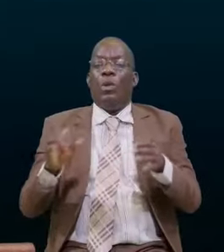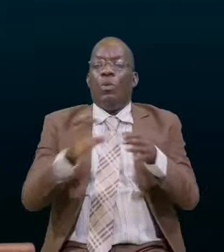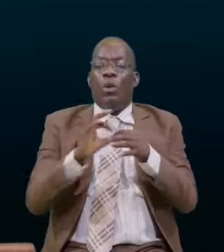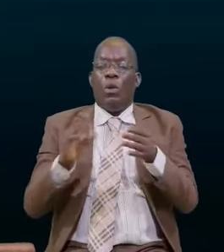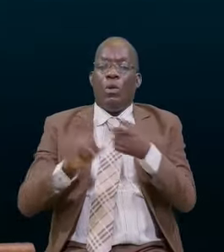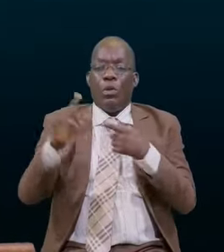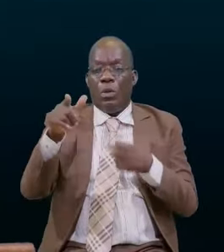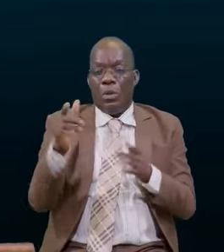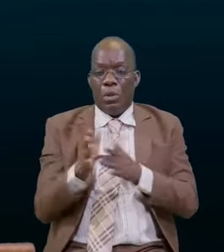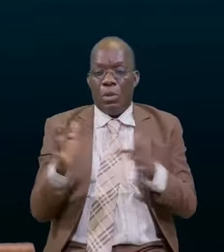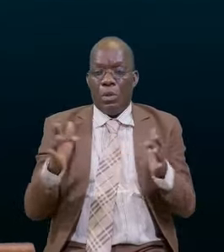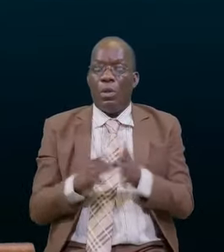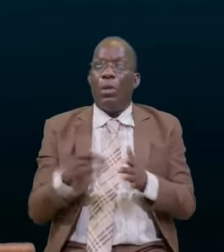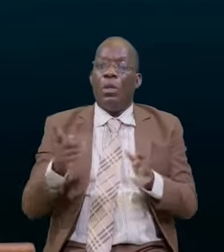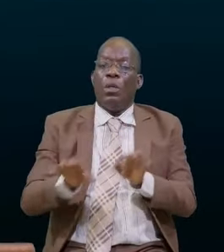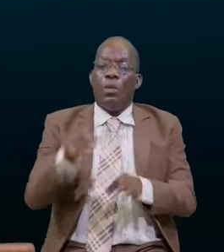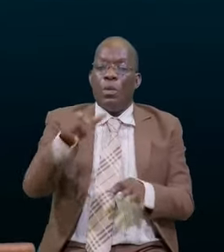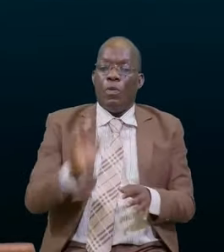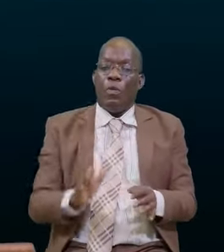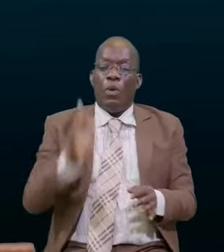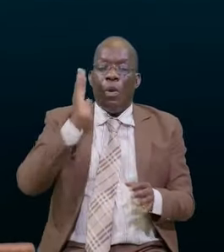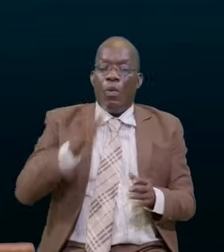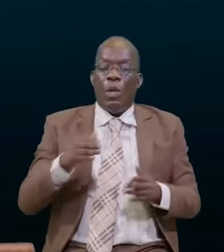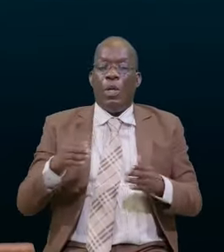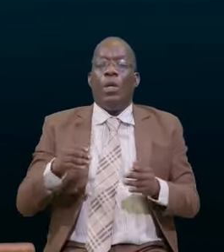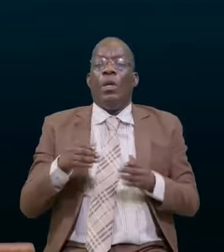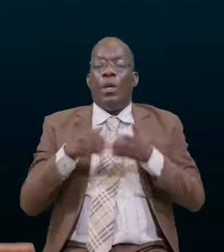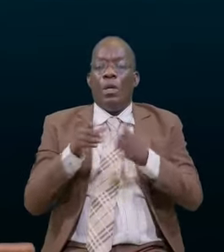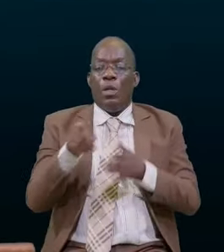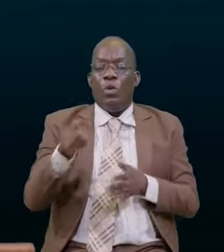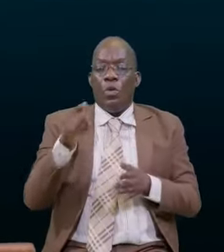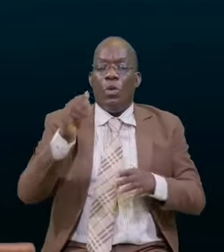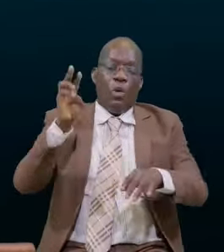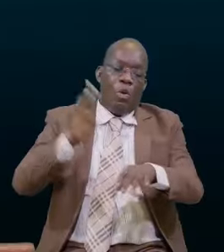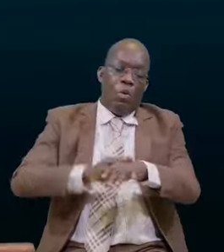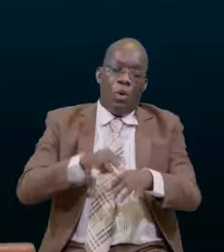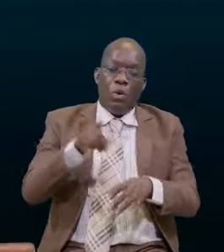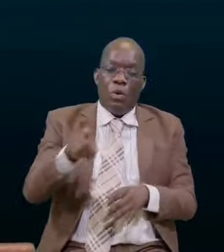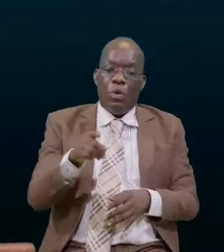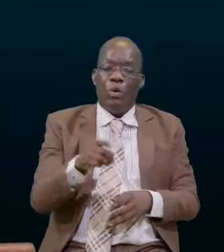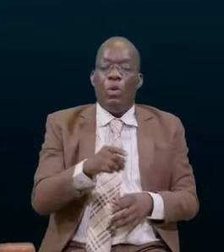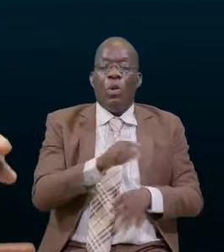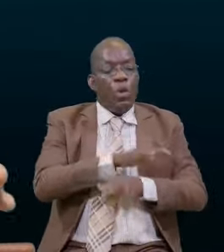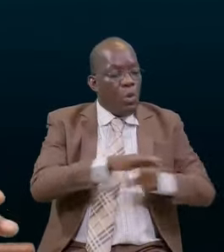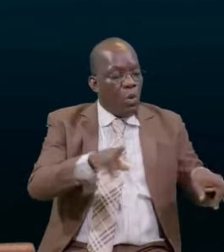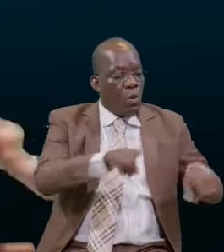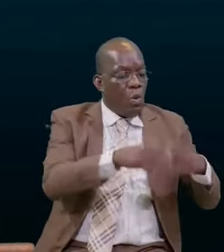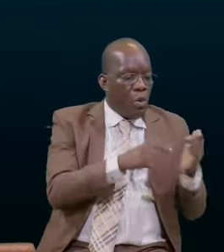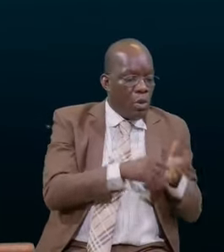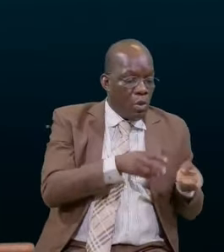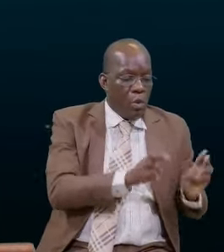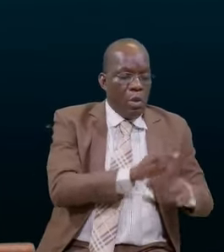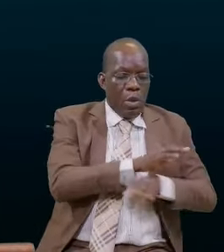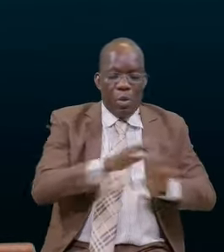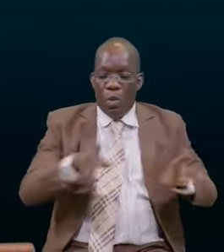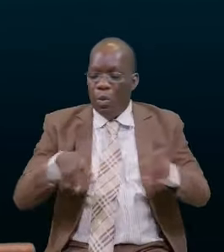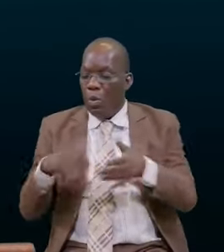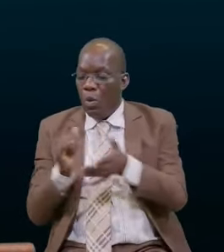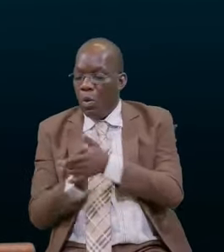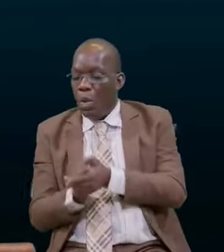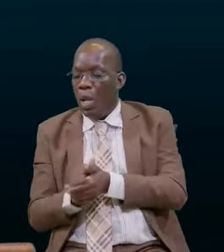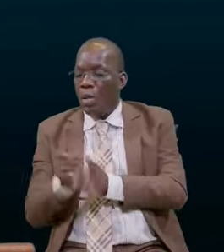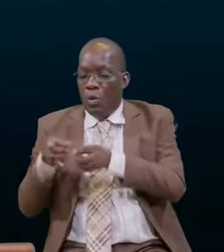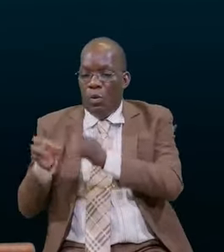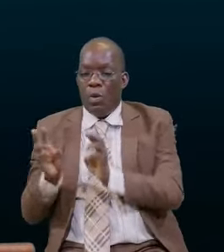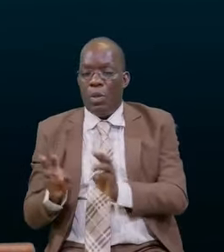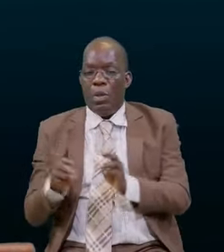giving you caution be directing you warning you that this thing you want to do you shouldn't do it this thing you want to lay your hands upon don't tamper with it this